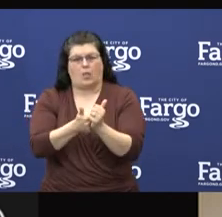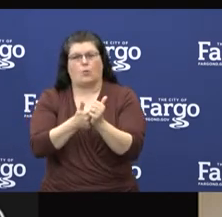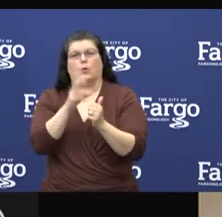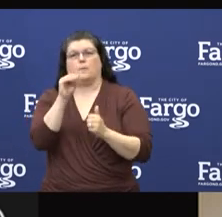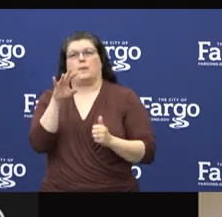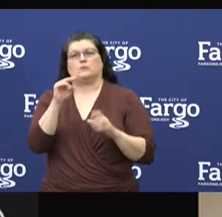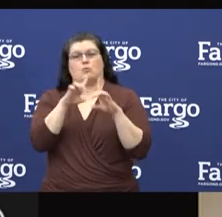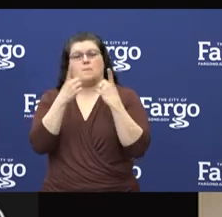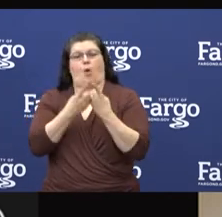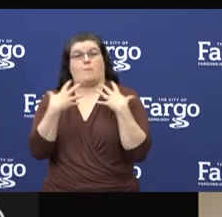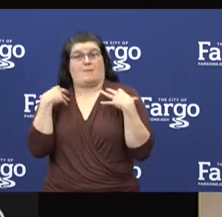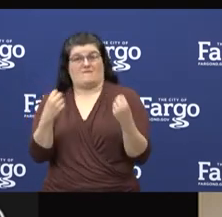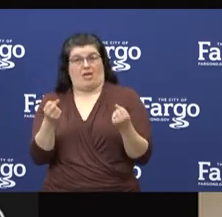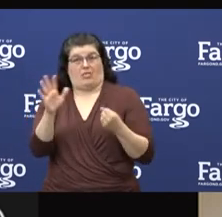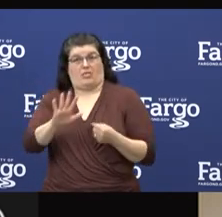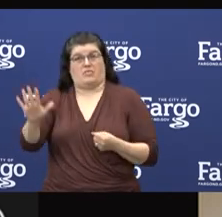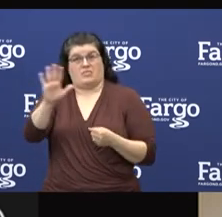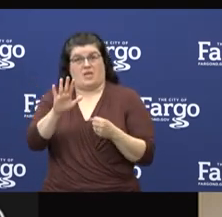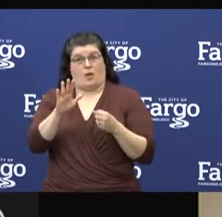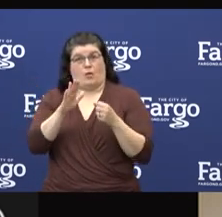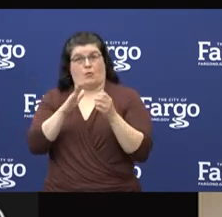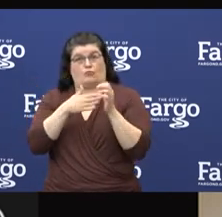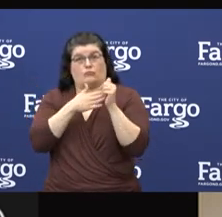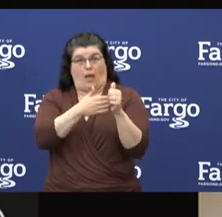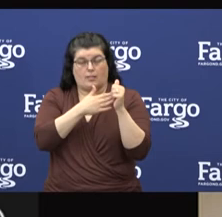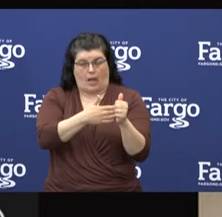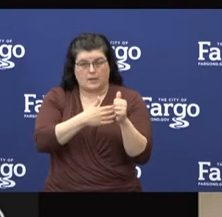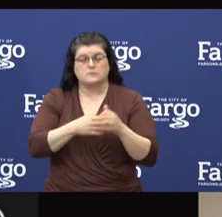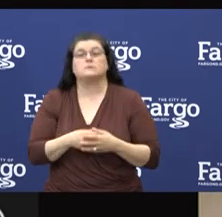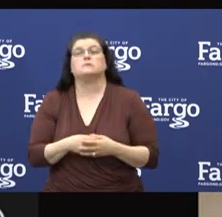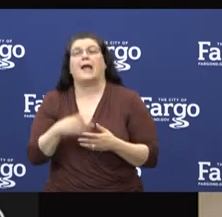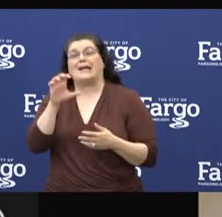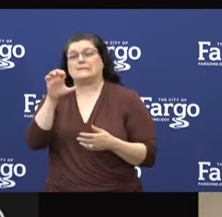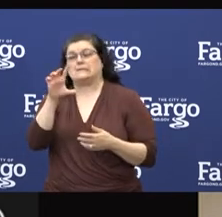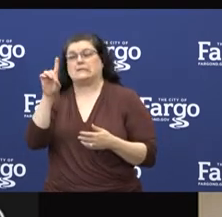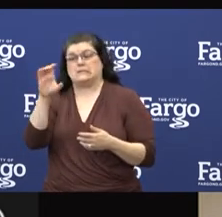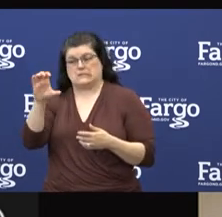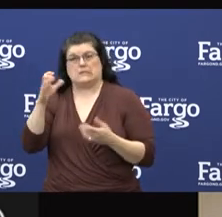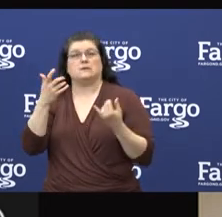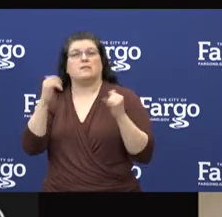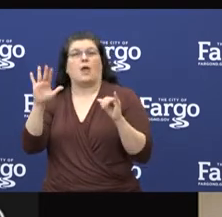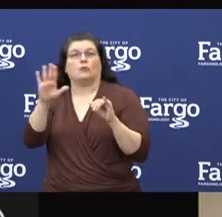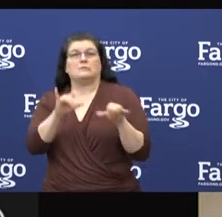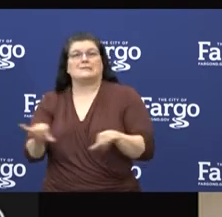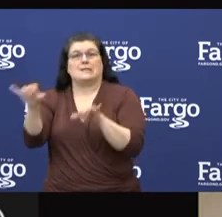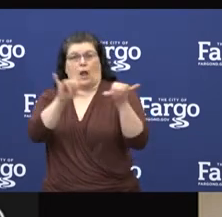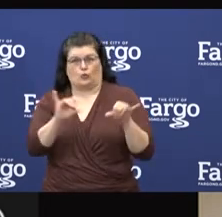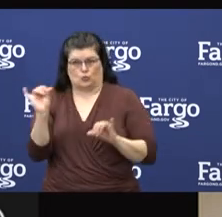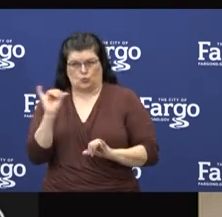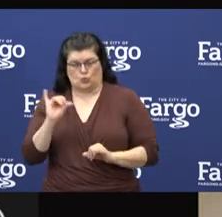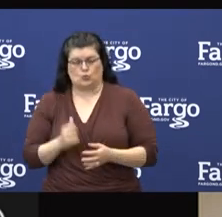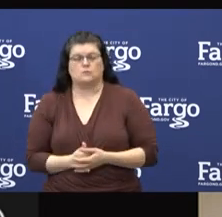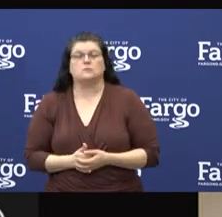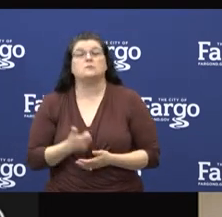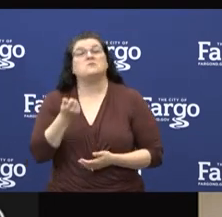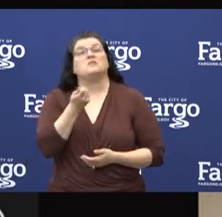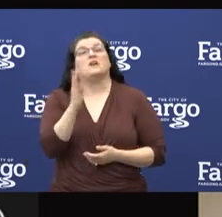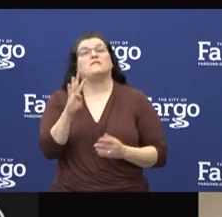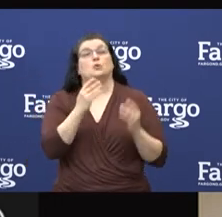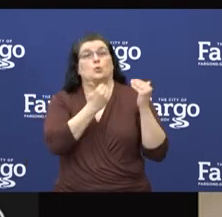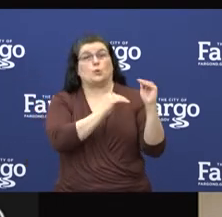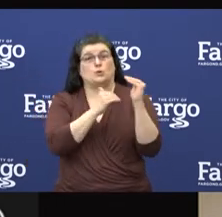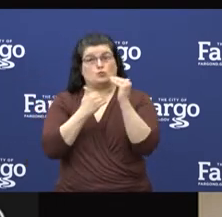Health and Centers for Disease Control standards. Just a few of the restrictions.